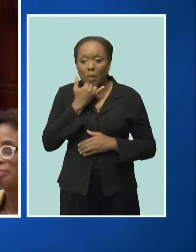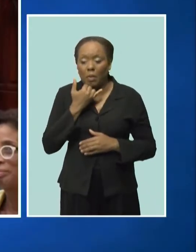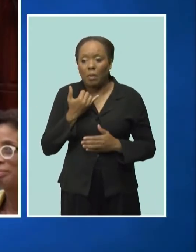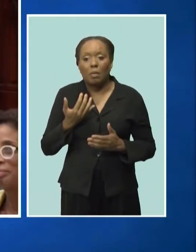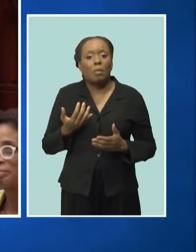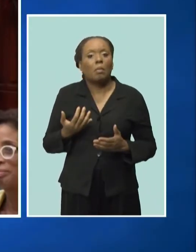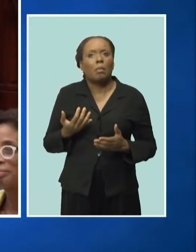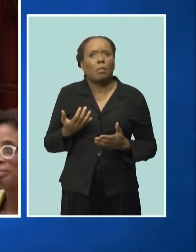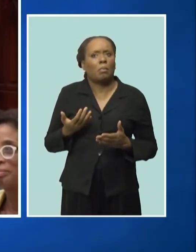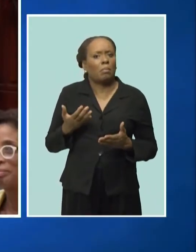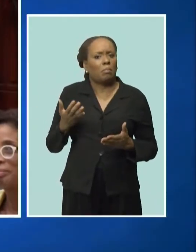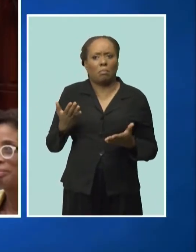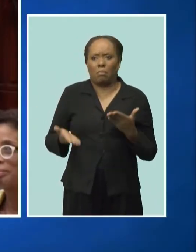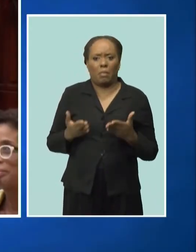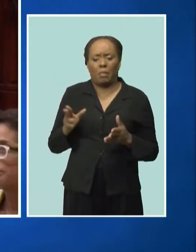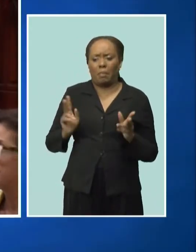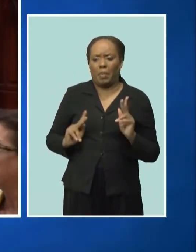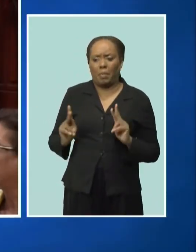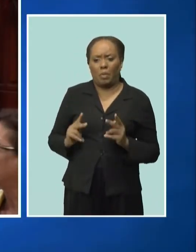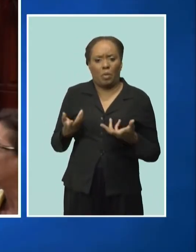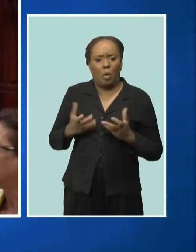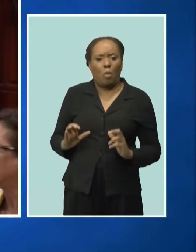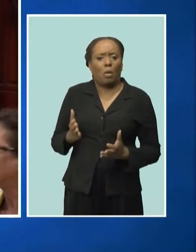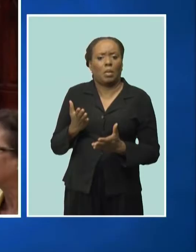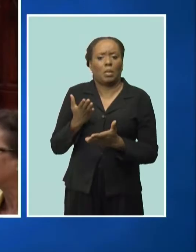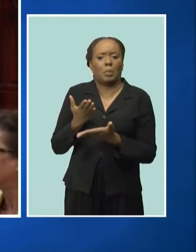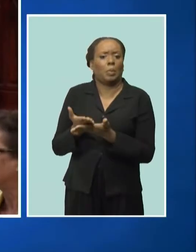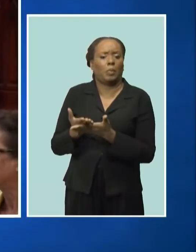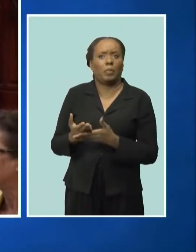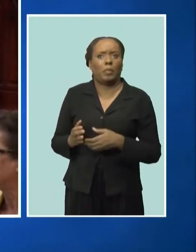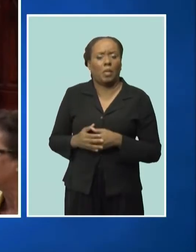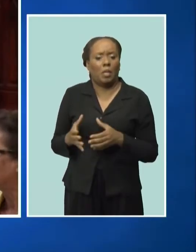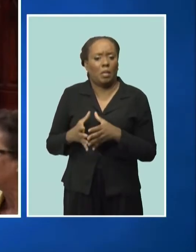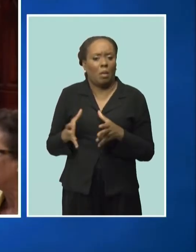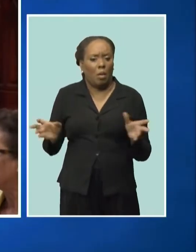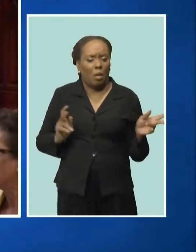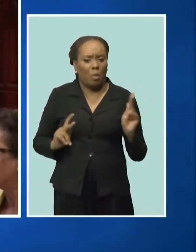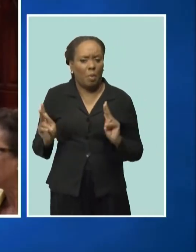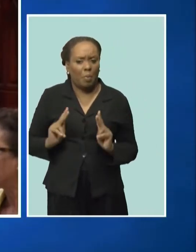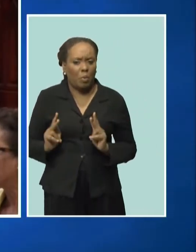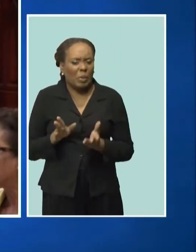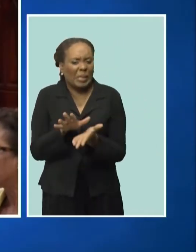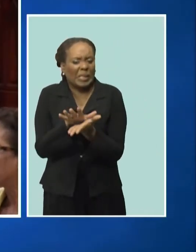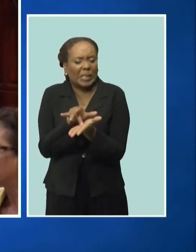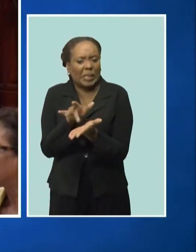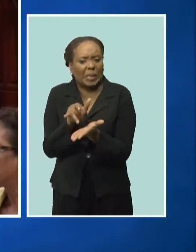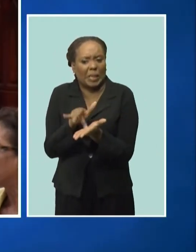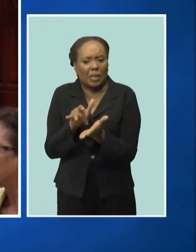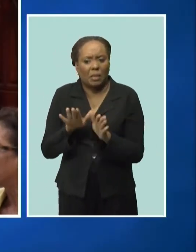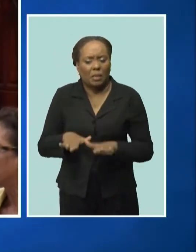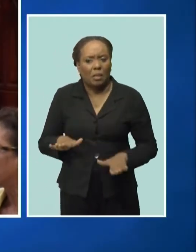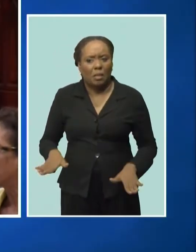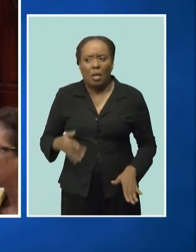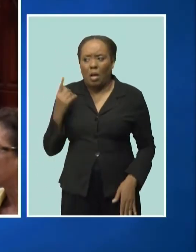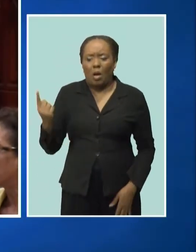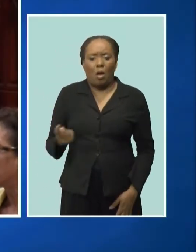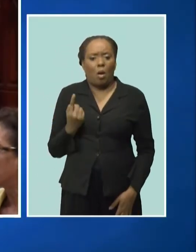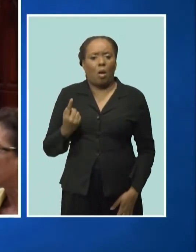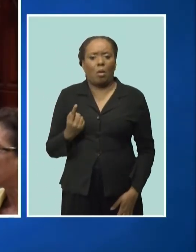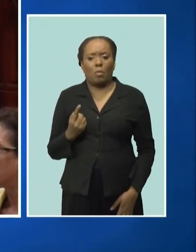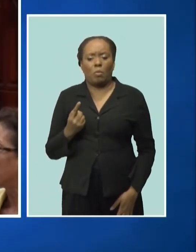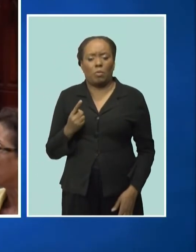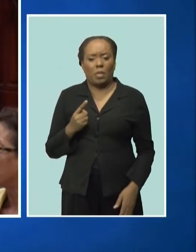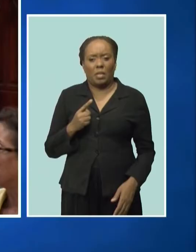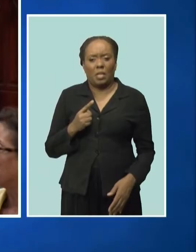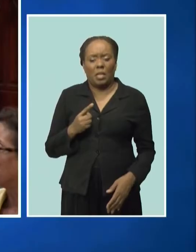it. Half of the pedophiles are caught and tracked by what is on their devices.